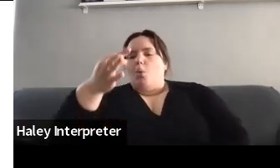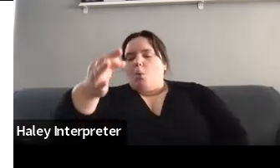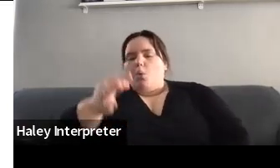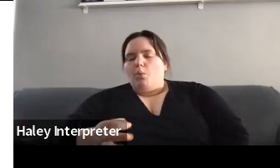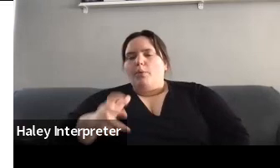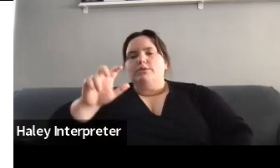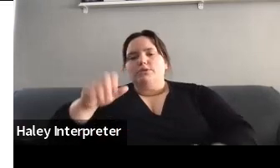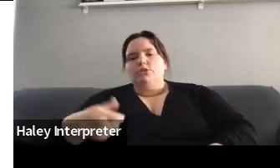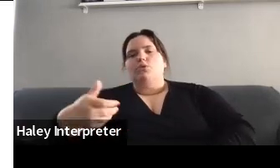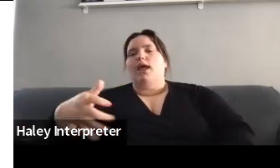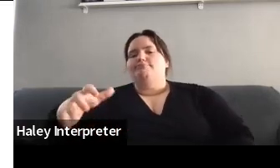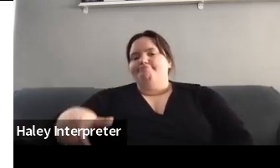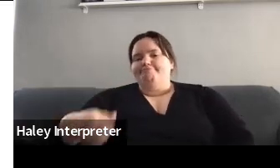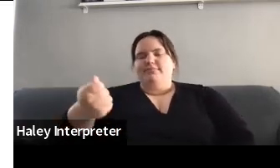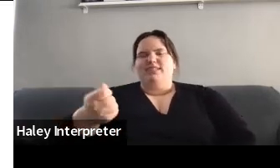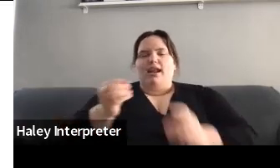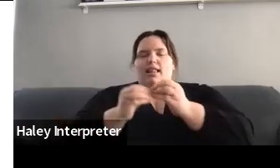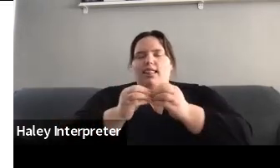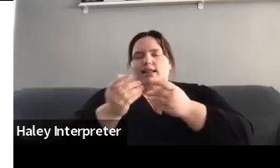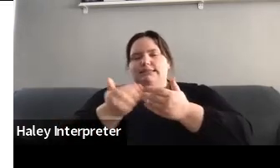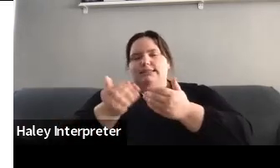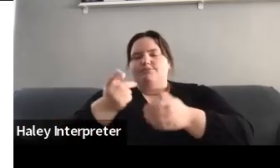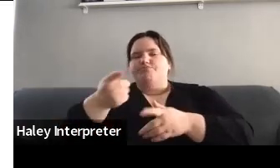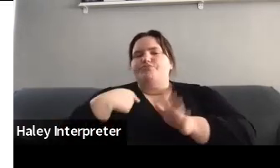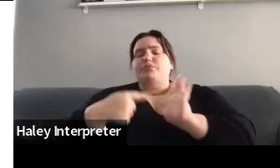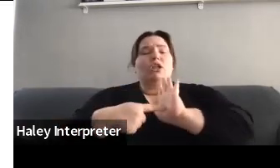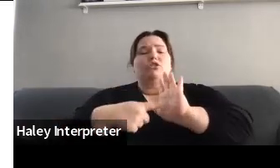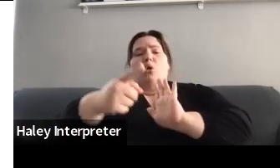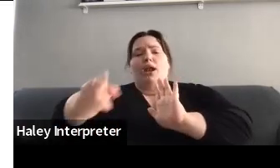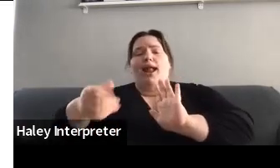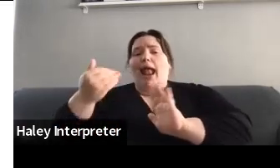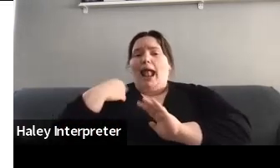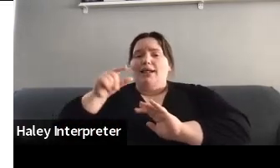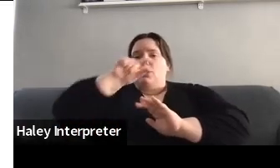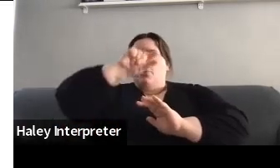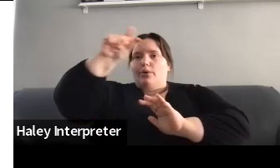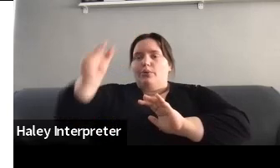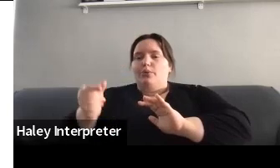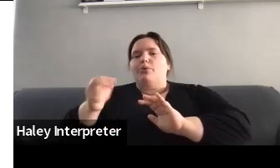it a little bit better. I have one shown on the screen that kind of has a rope toy.